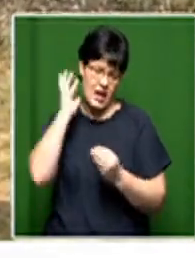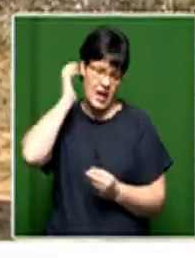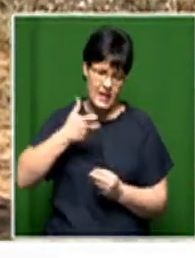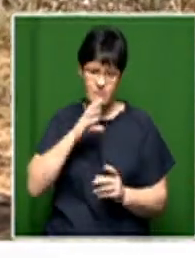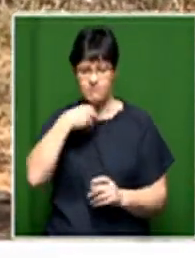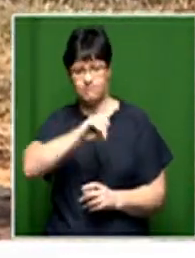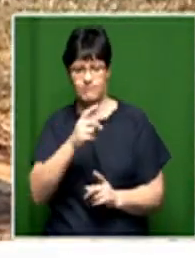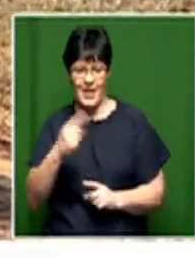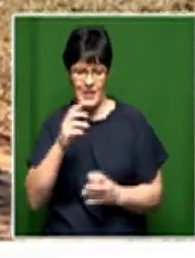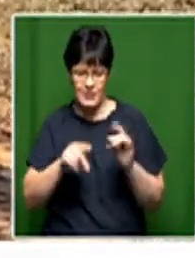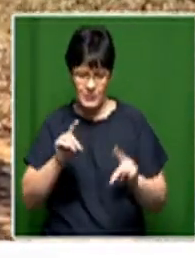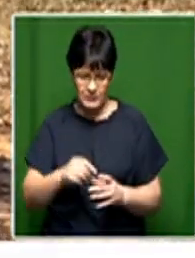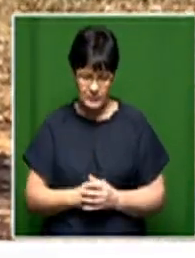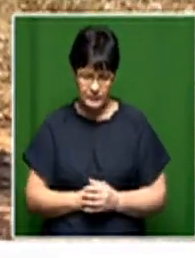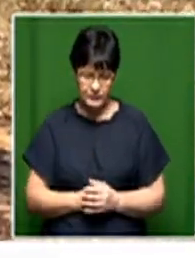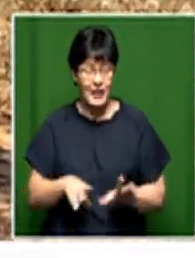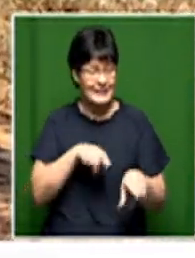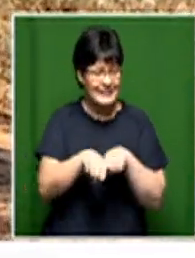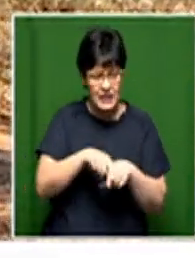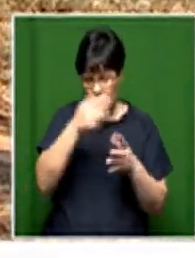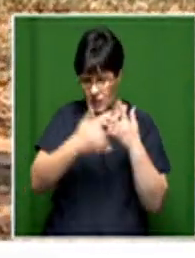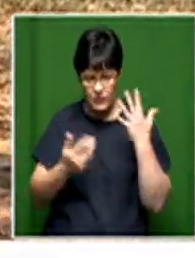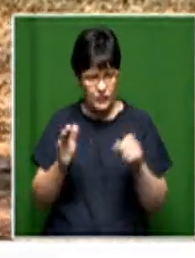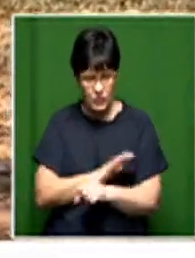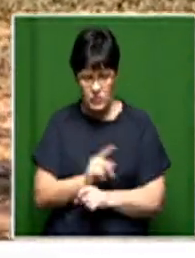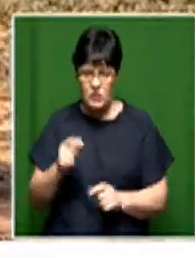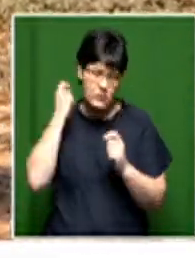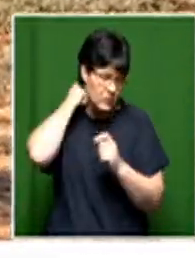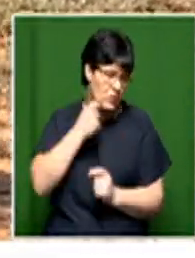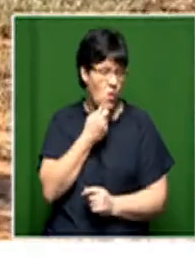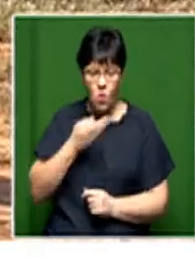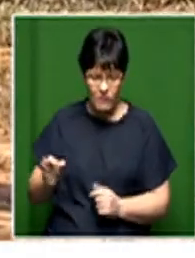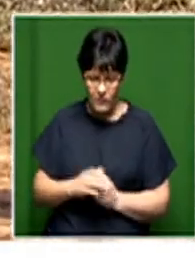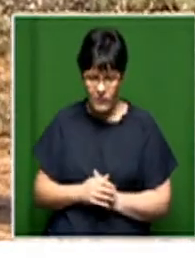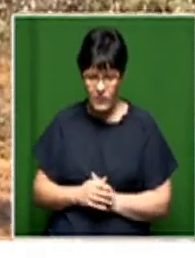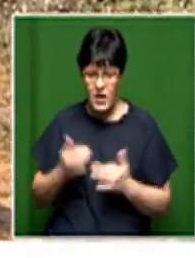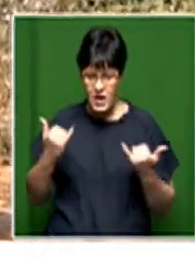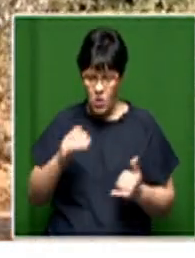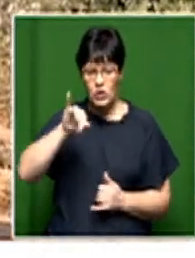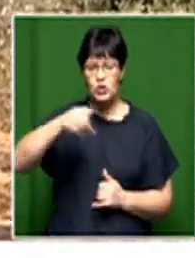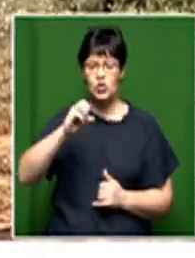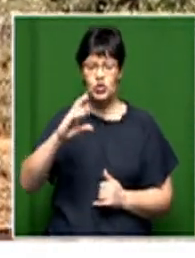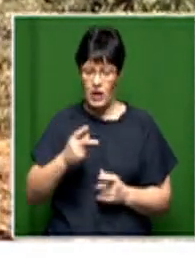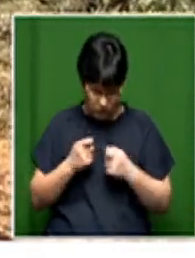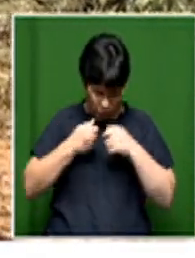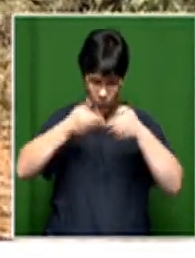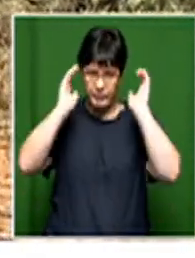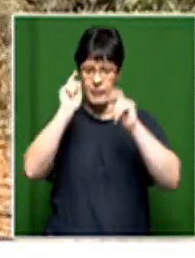population. With all the tests done and his collar removed, it was time for Jack to wake